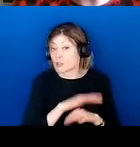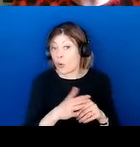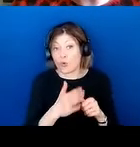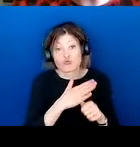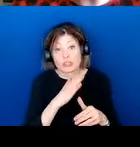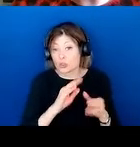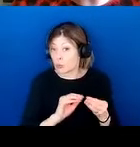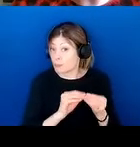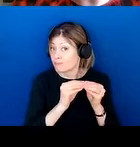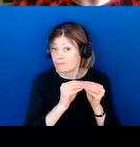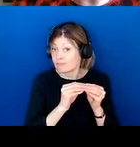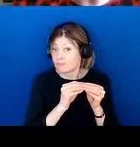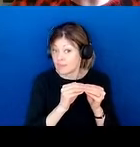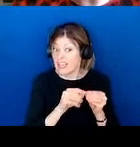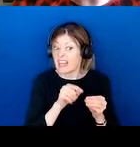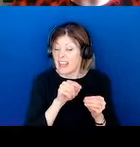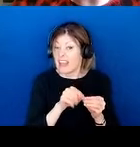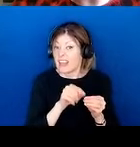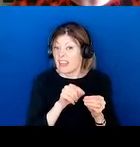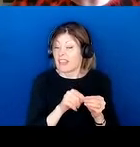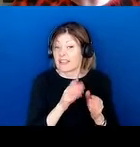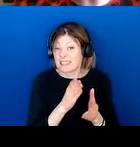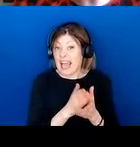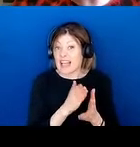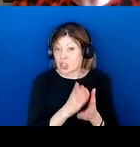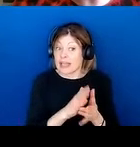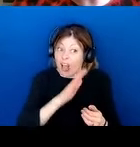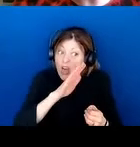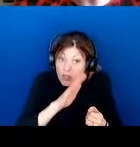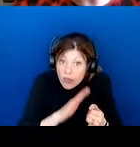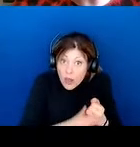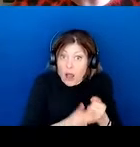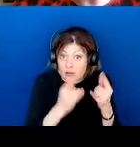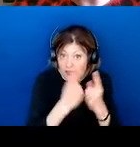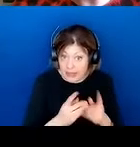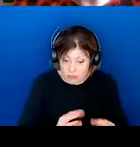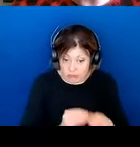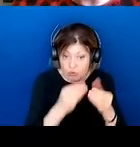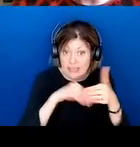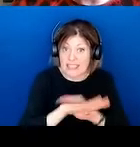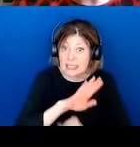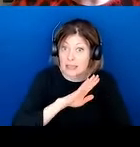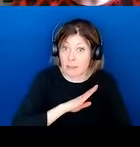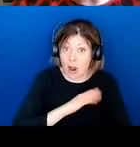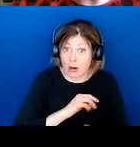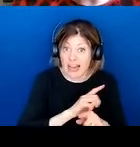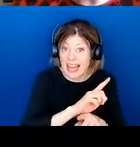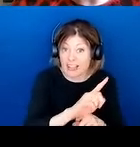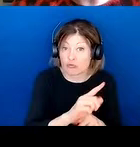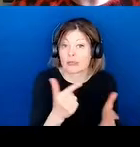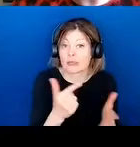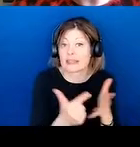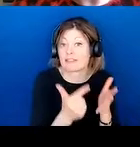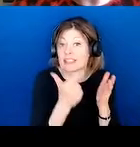In fact, it was the last building built in the park in 1772. Up till then, this area was a clay